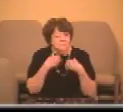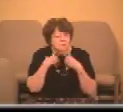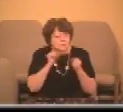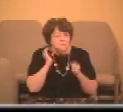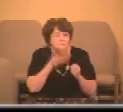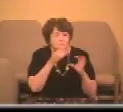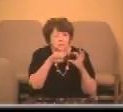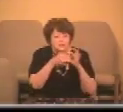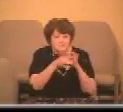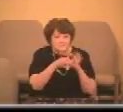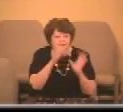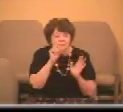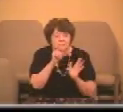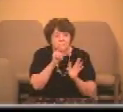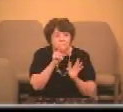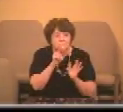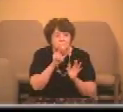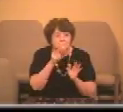been